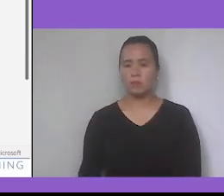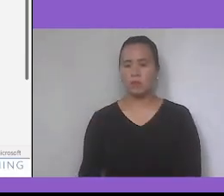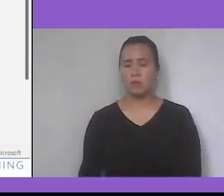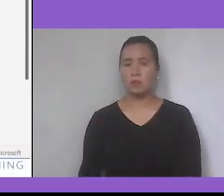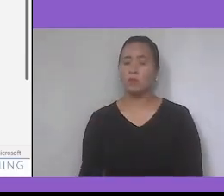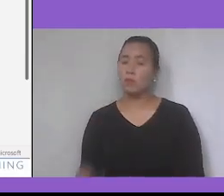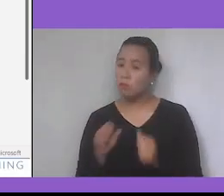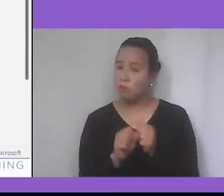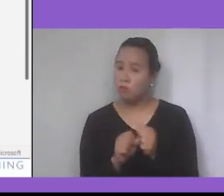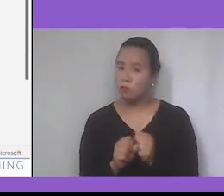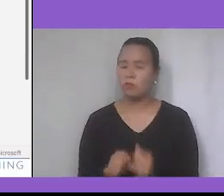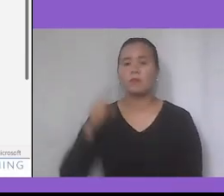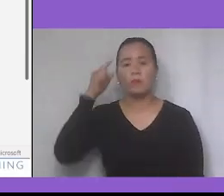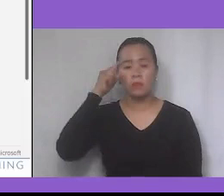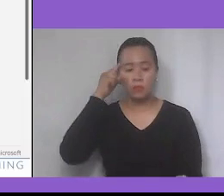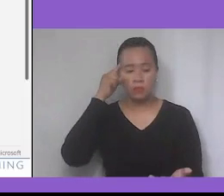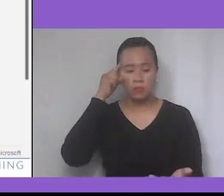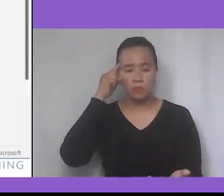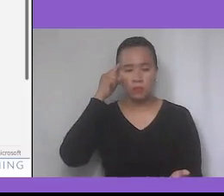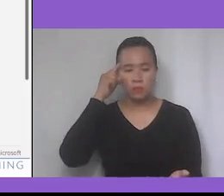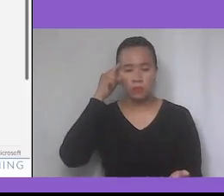Stop dictation.